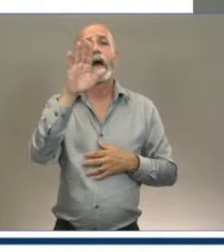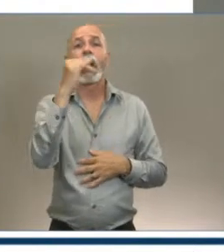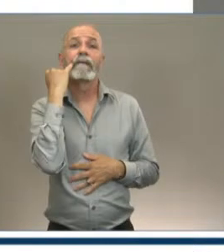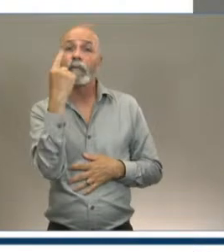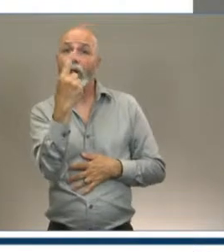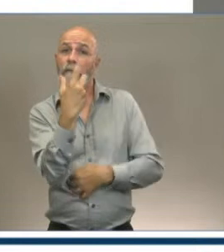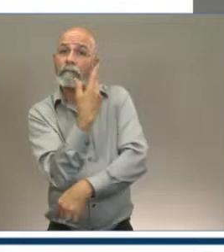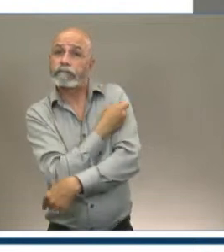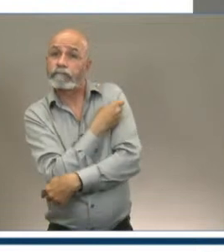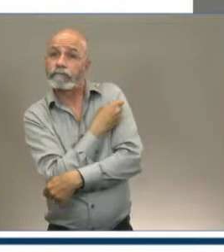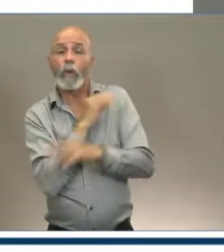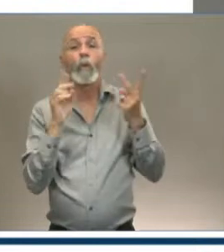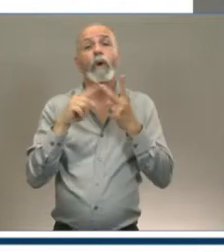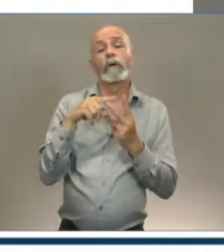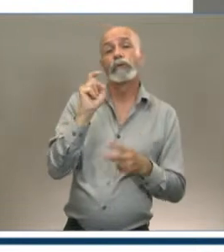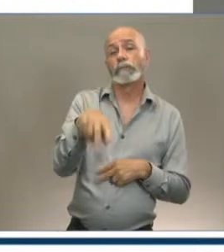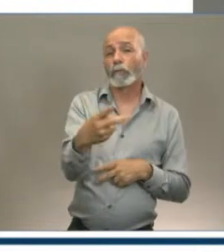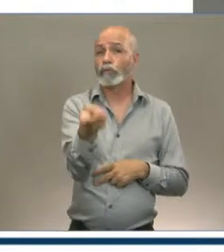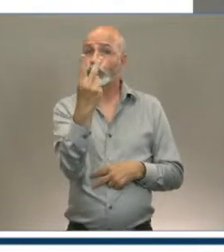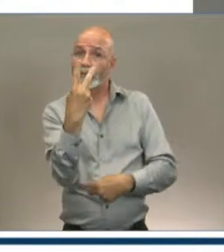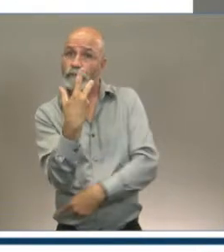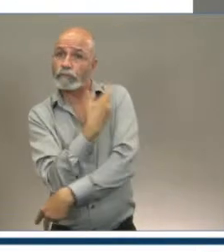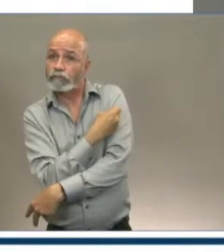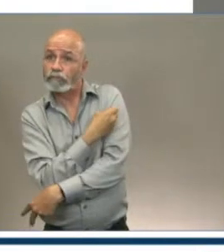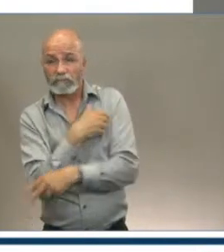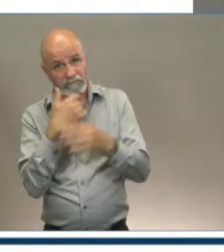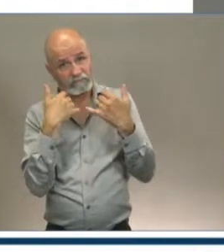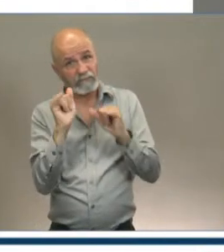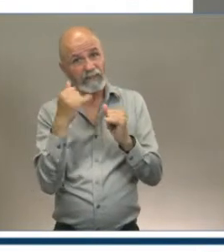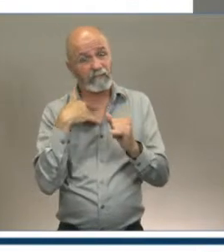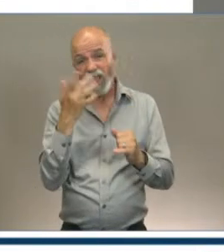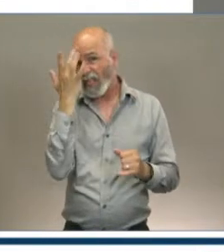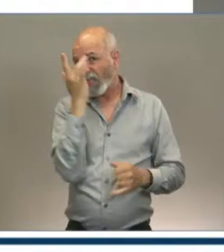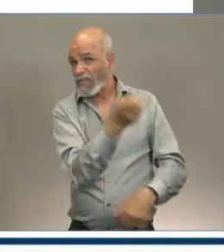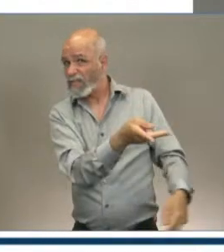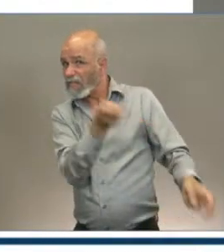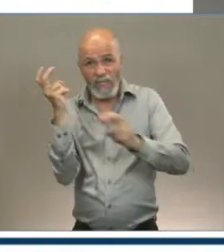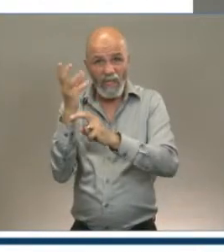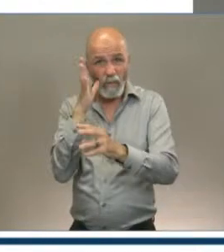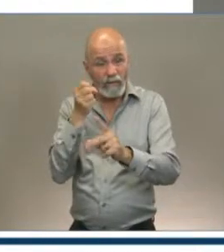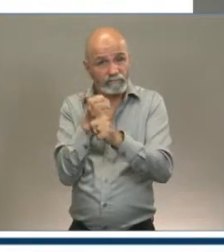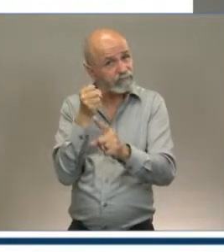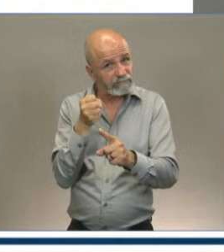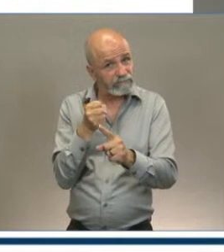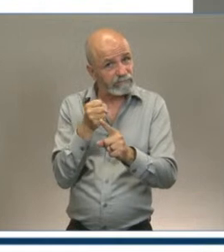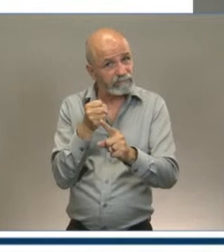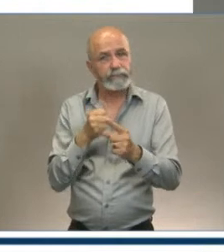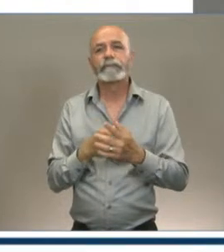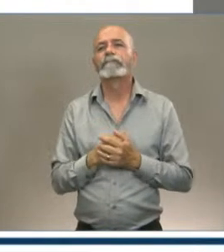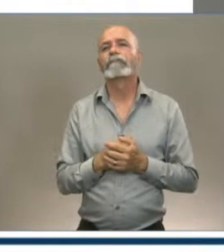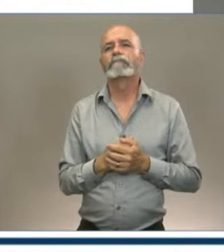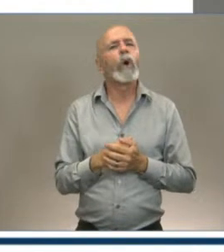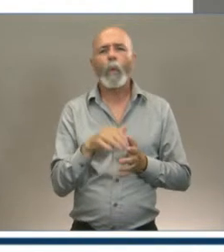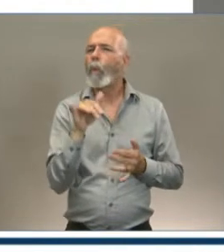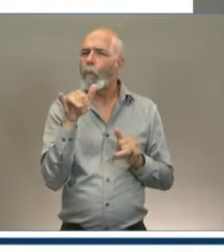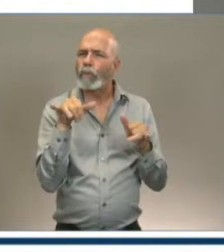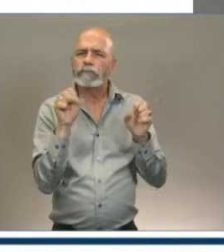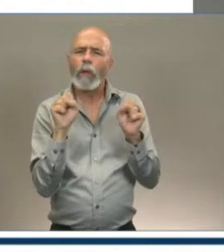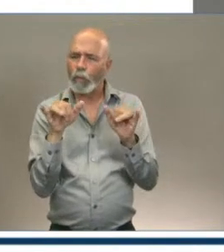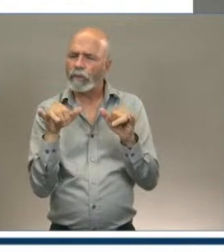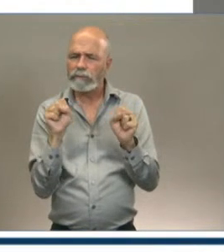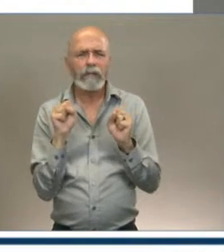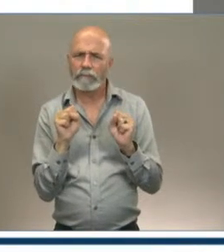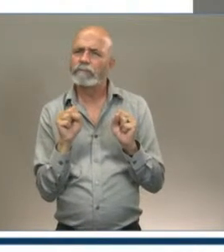can they get COVID-19? They can. We call these breakthrough infections, and actually they are to